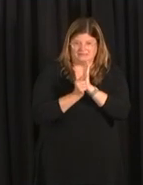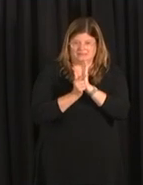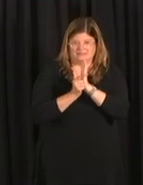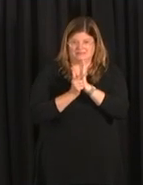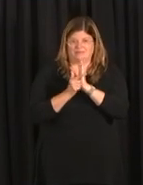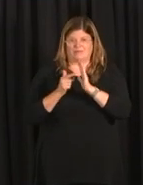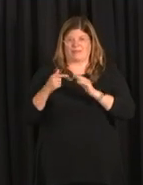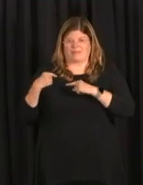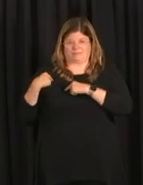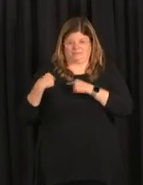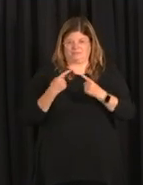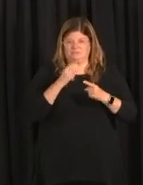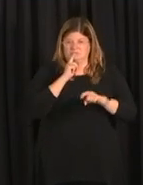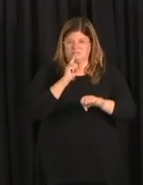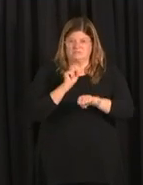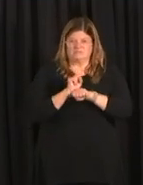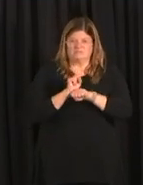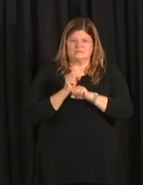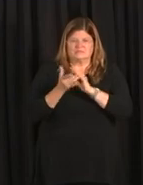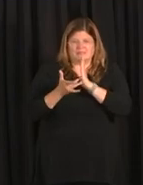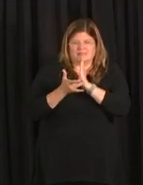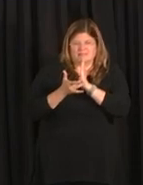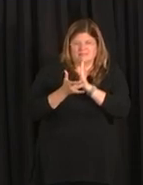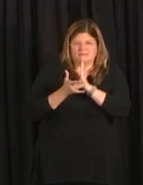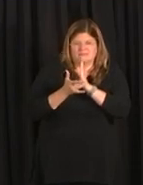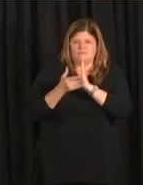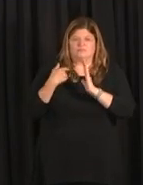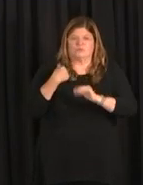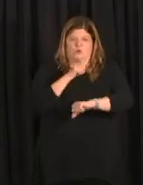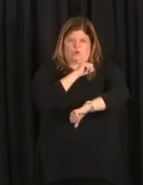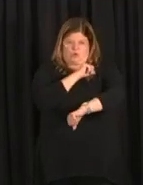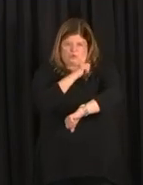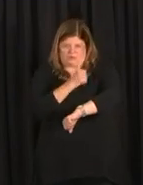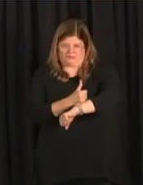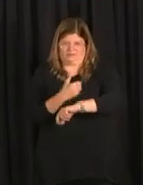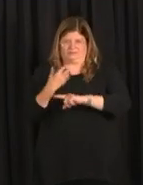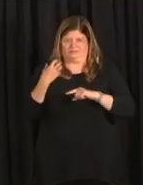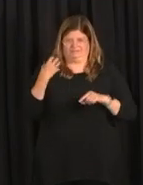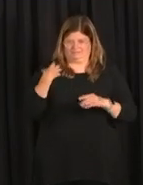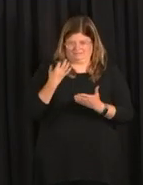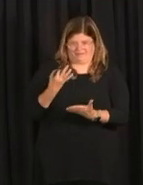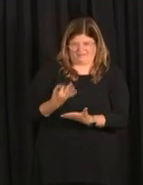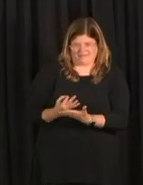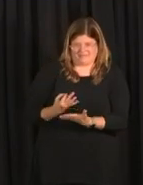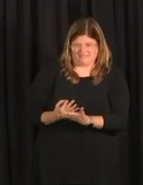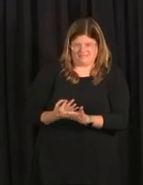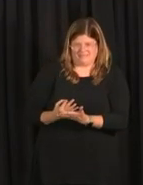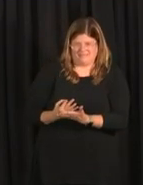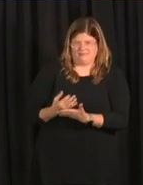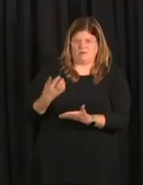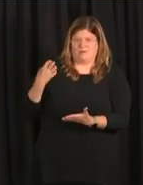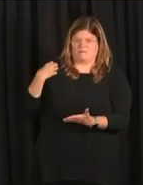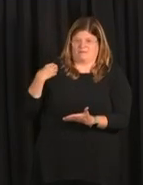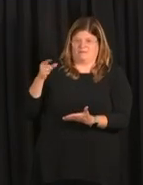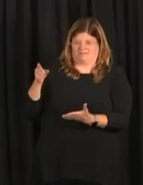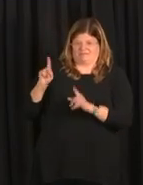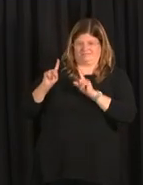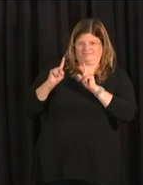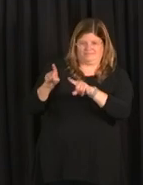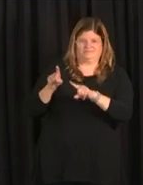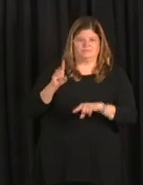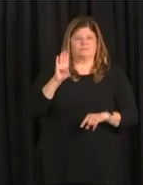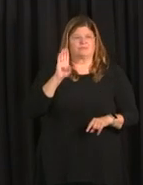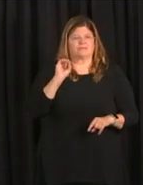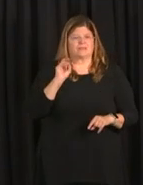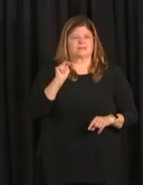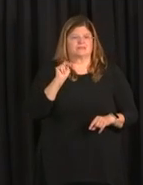July. It's fairly technical in nature, authorizing the Chief Financial Officer to go to the bond market for over $1.1 billion